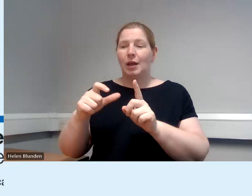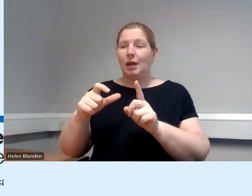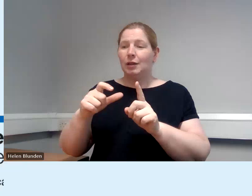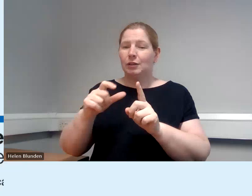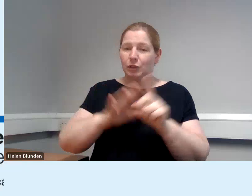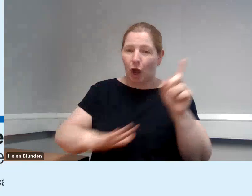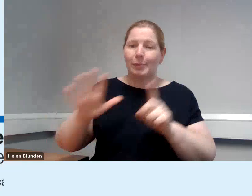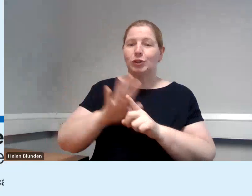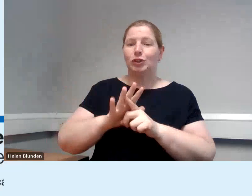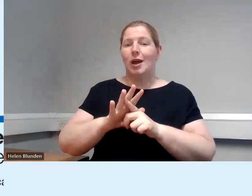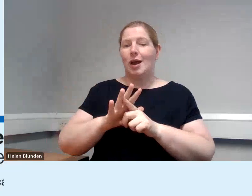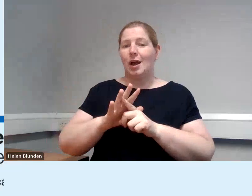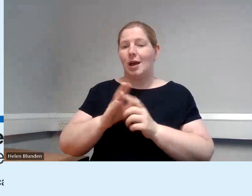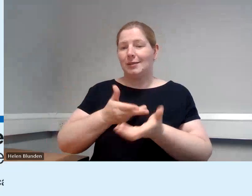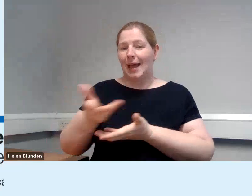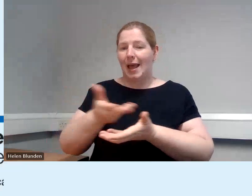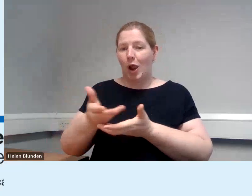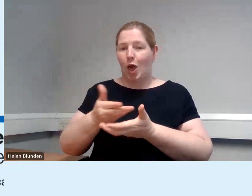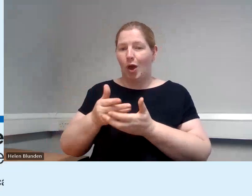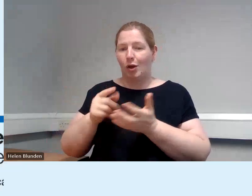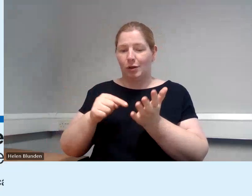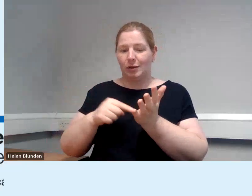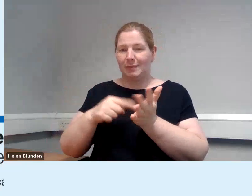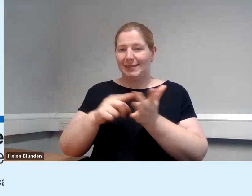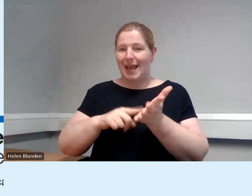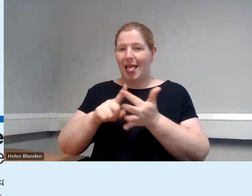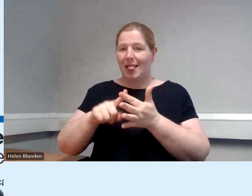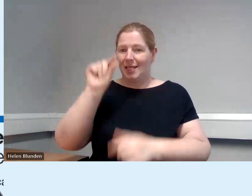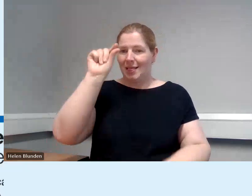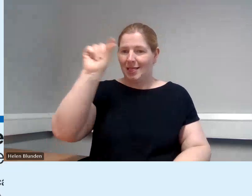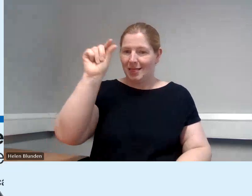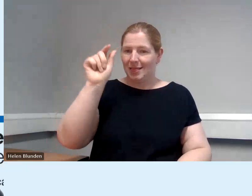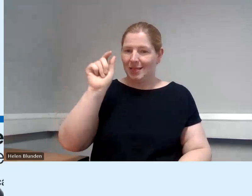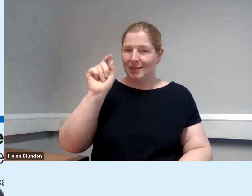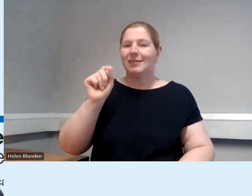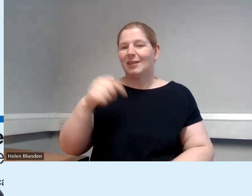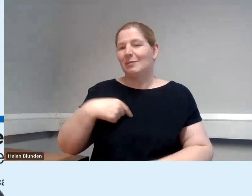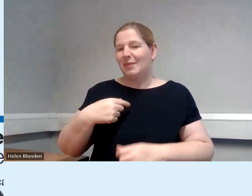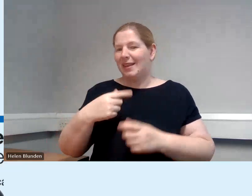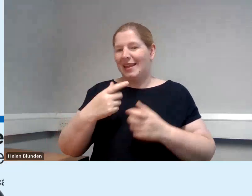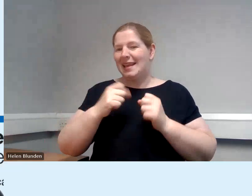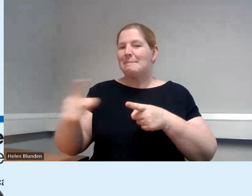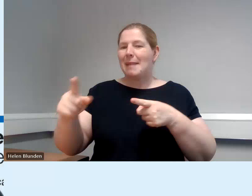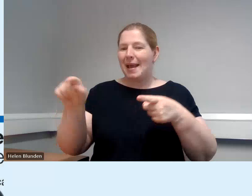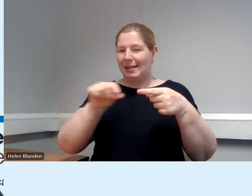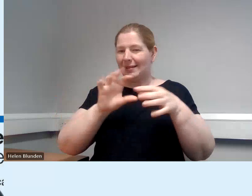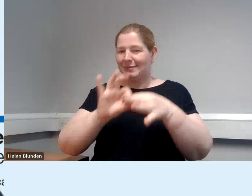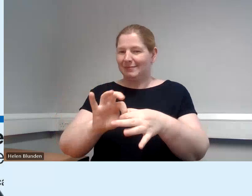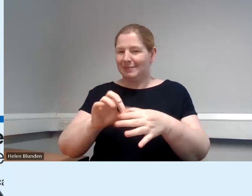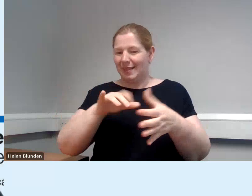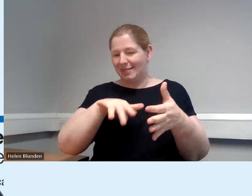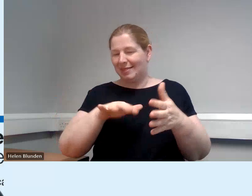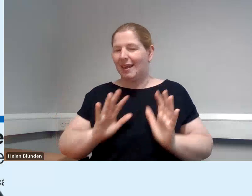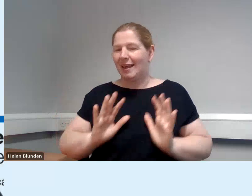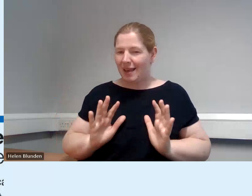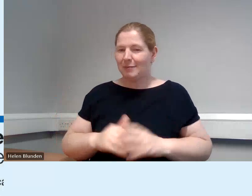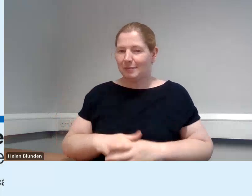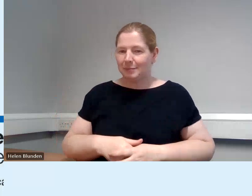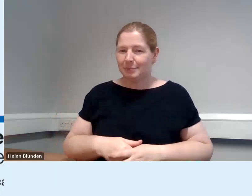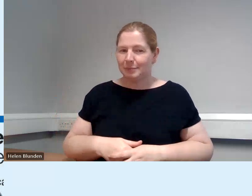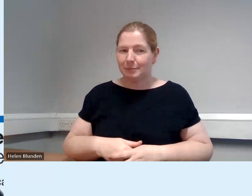should all have a link for that. I send it out with every email that we do. So what I'd like to do now